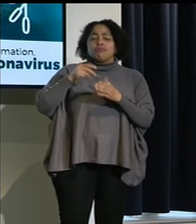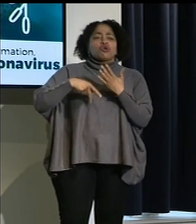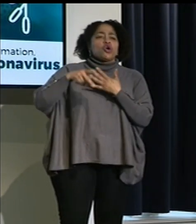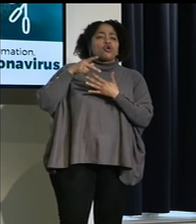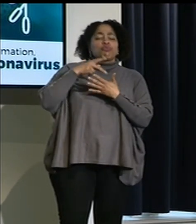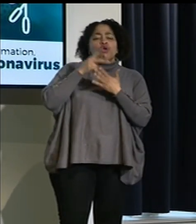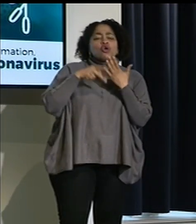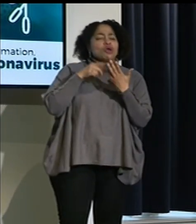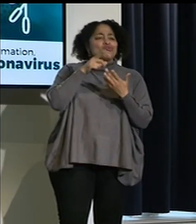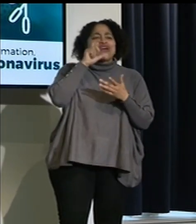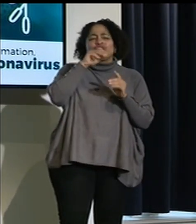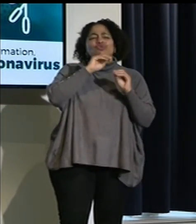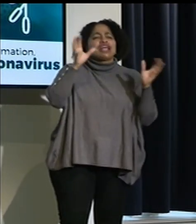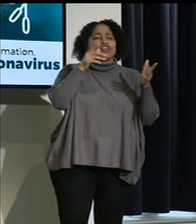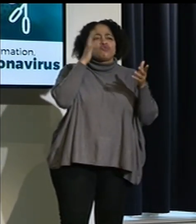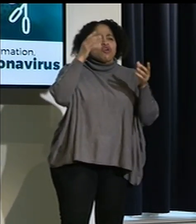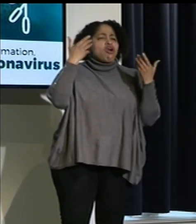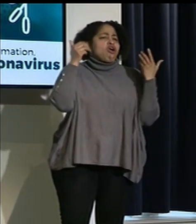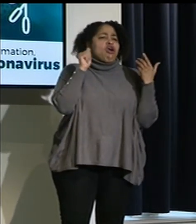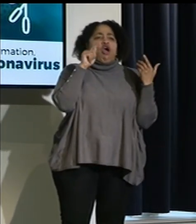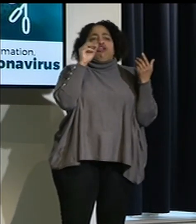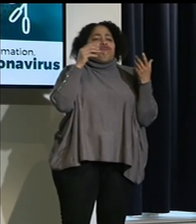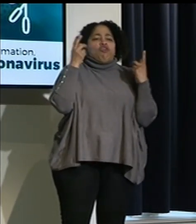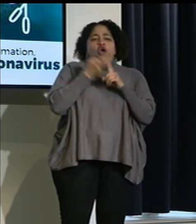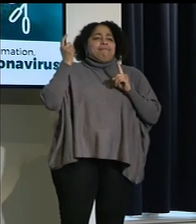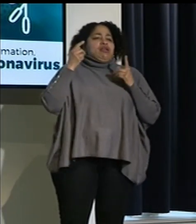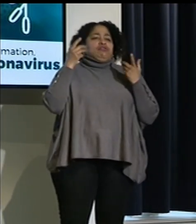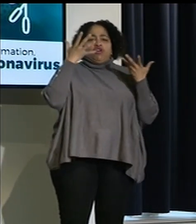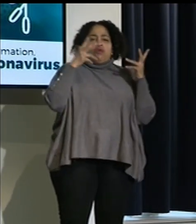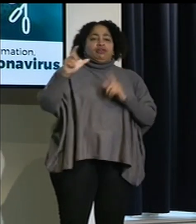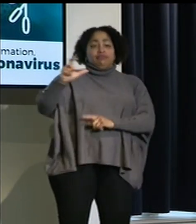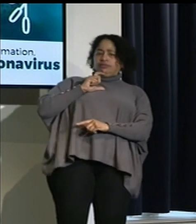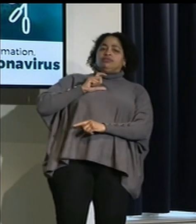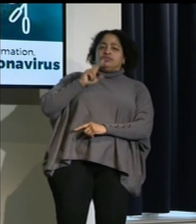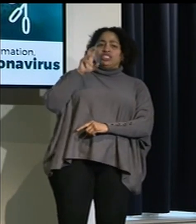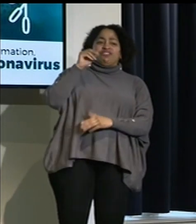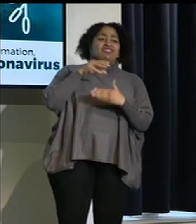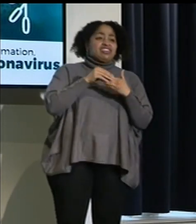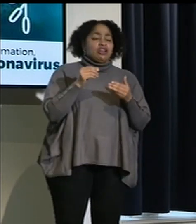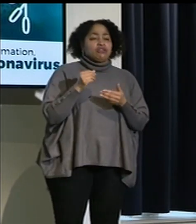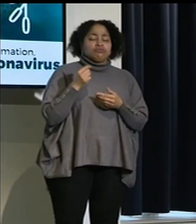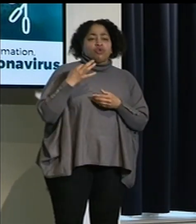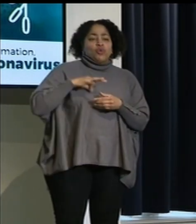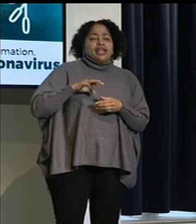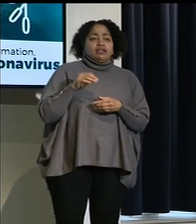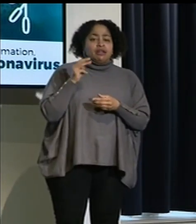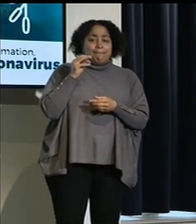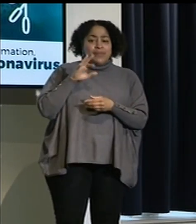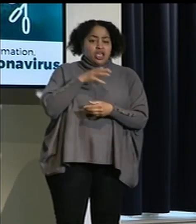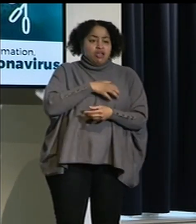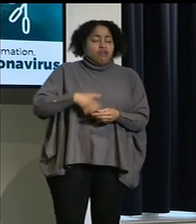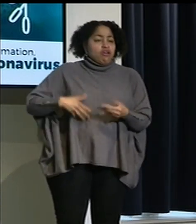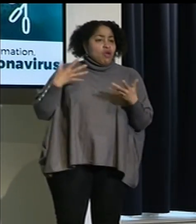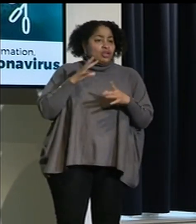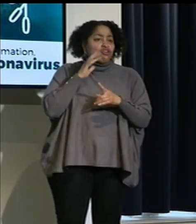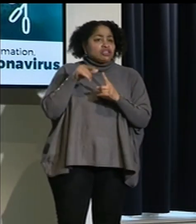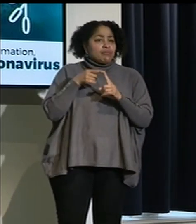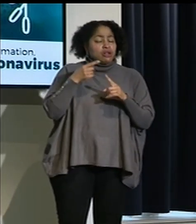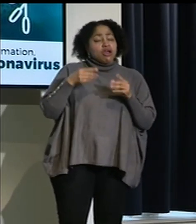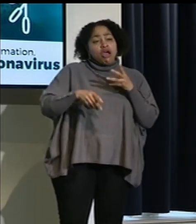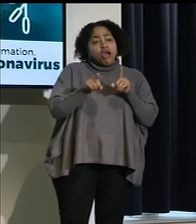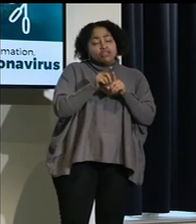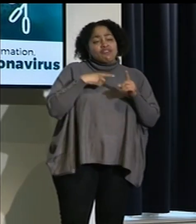have to do anything. You will automatically get that $250 credit that the mayor talked about. Also, we have an additional